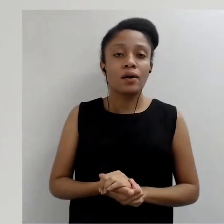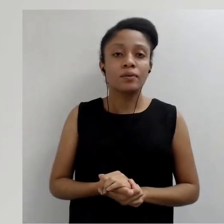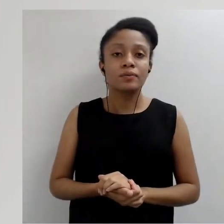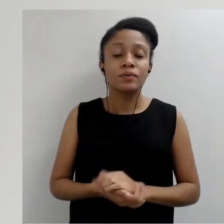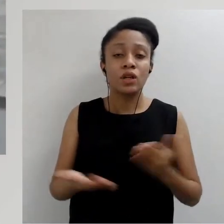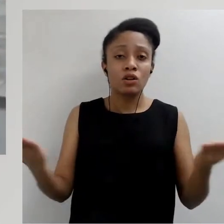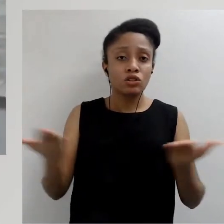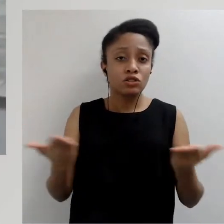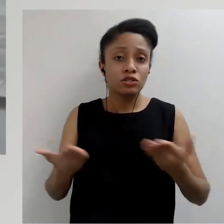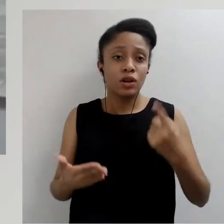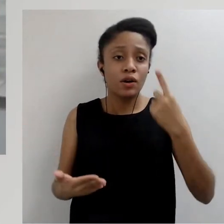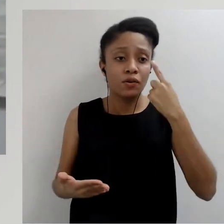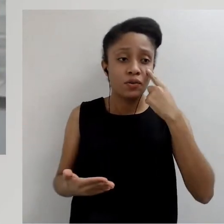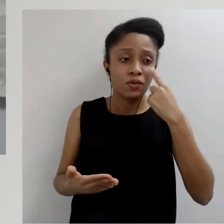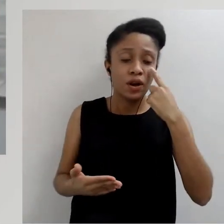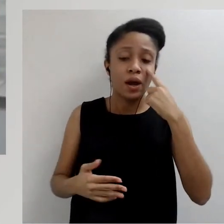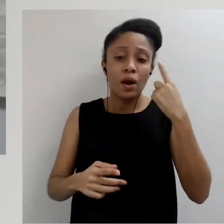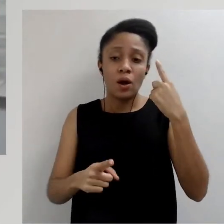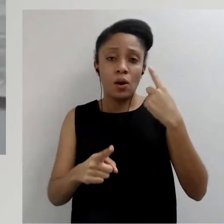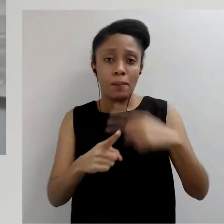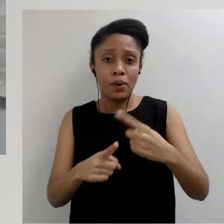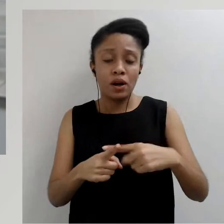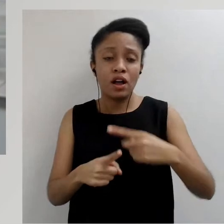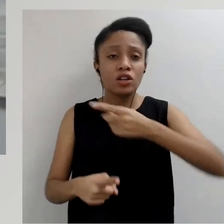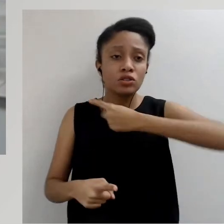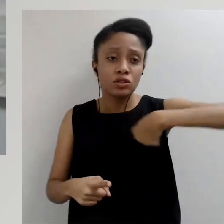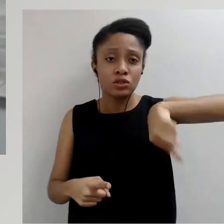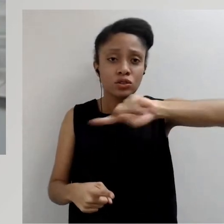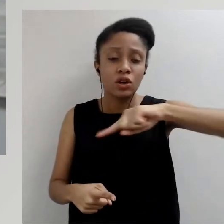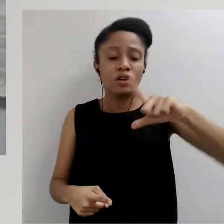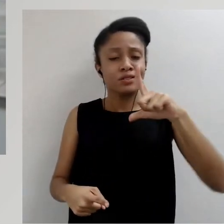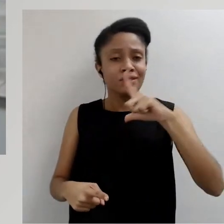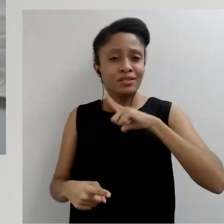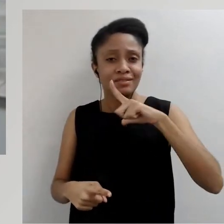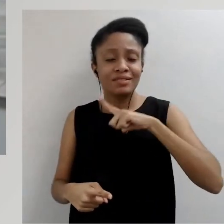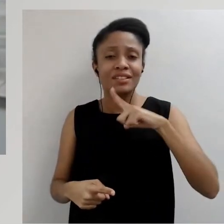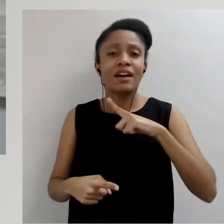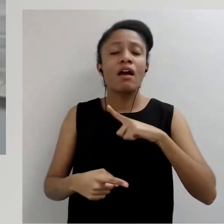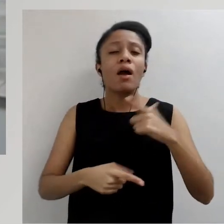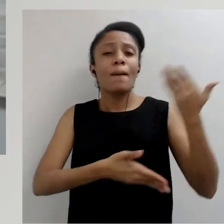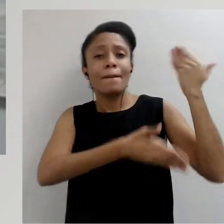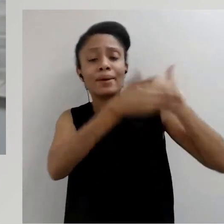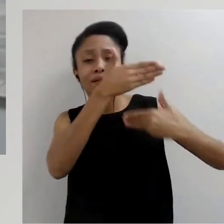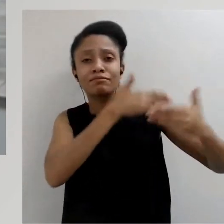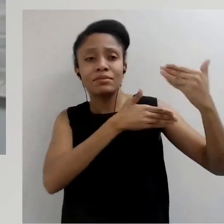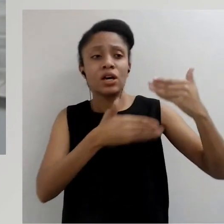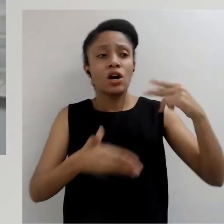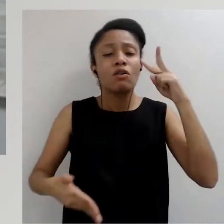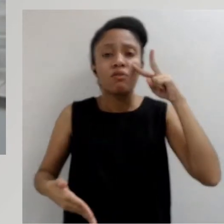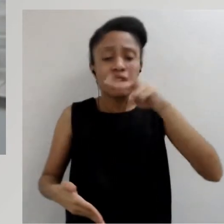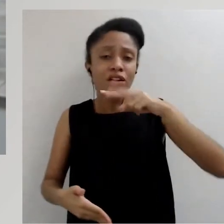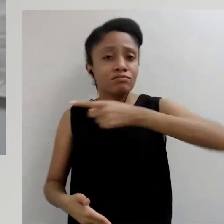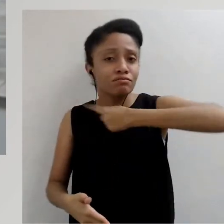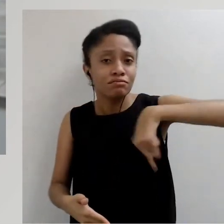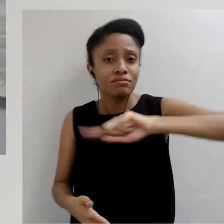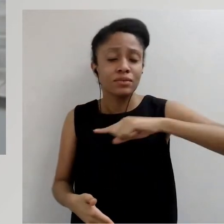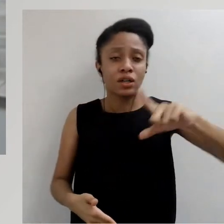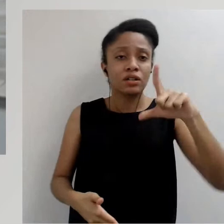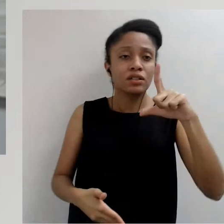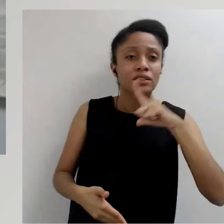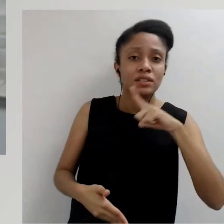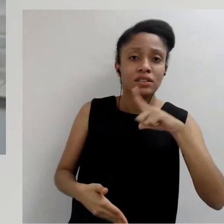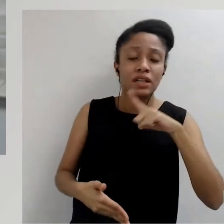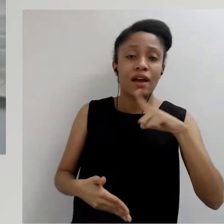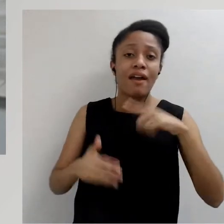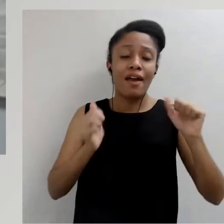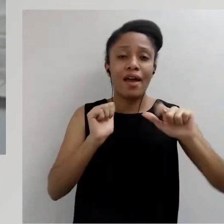What I think, just to sum up, we entrepreneur come from a place that we have to value what